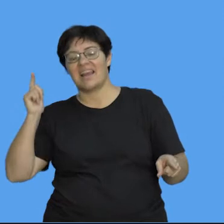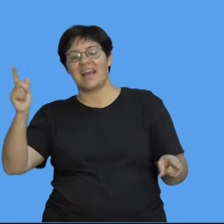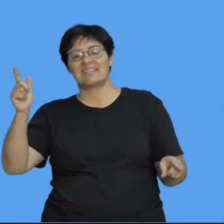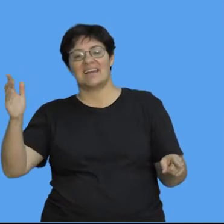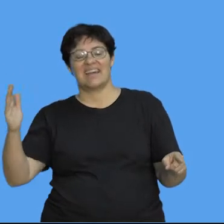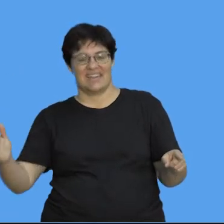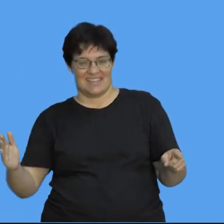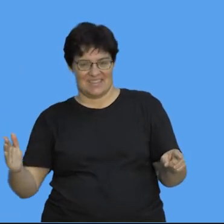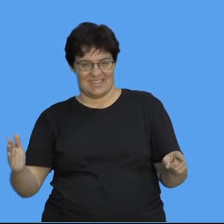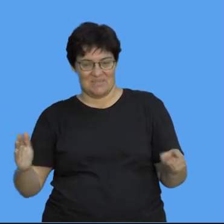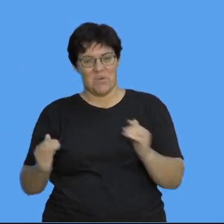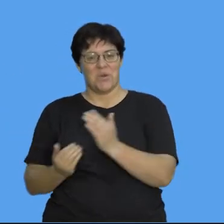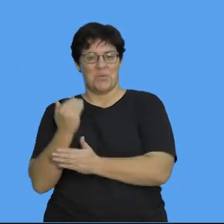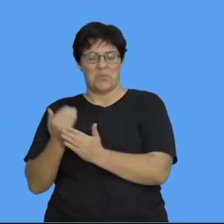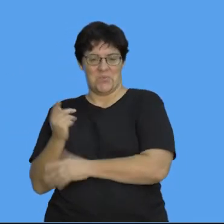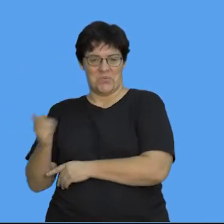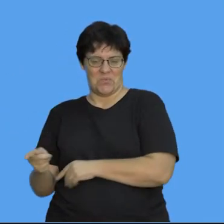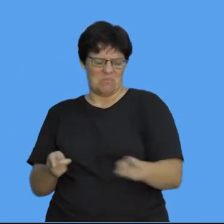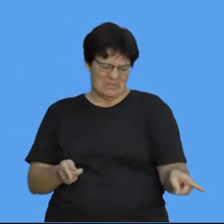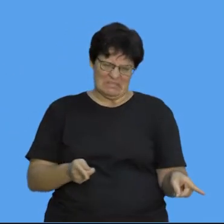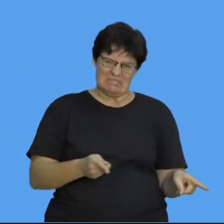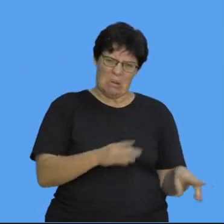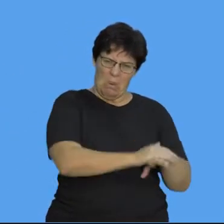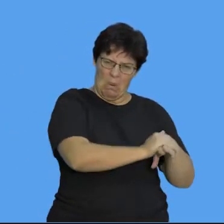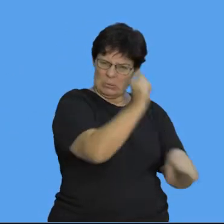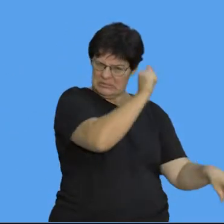be, right, your newest.